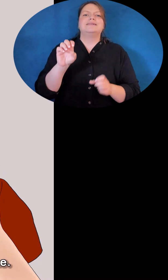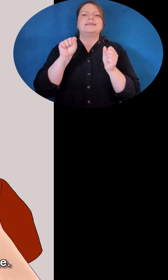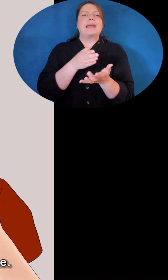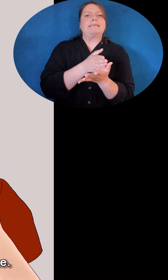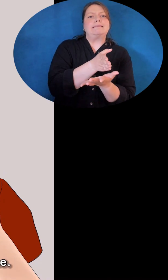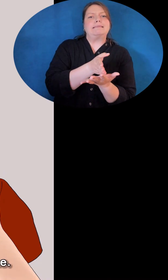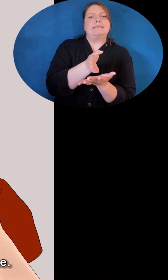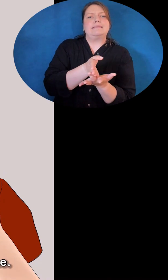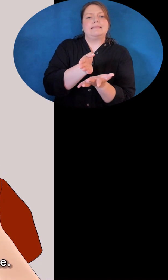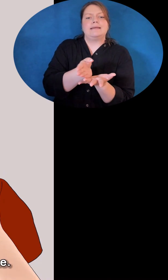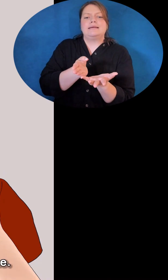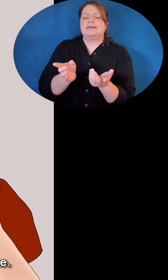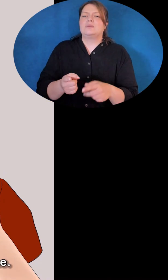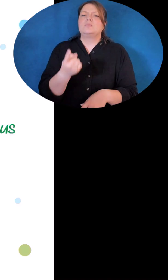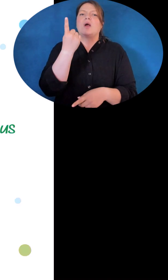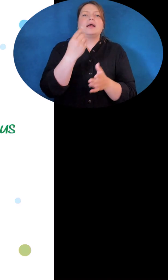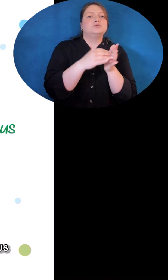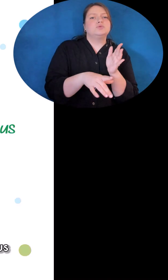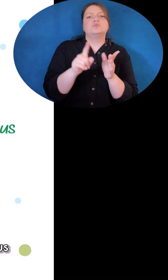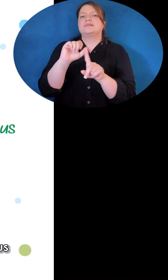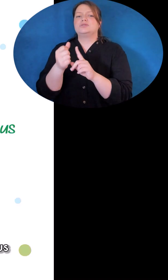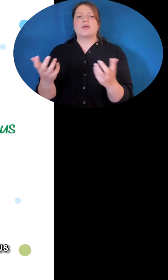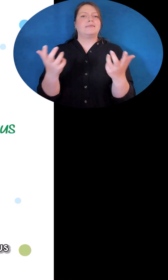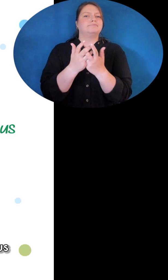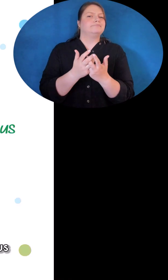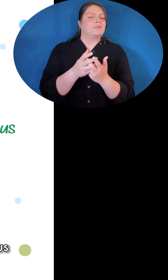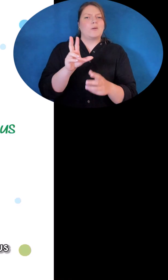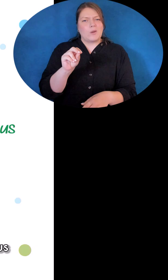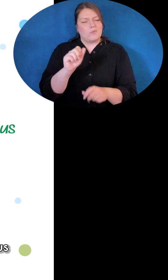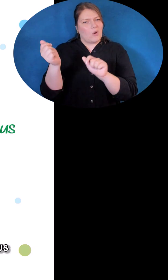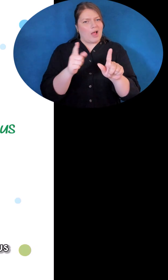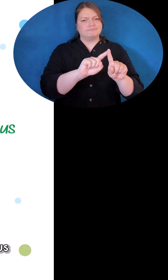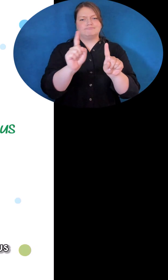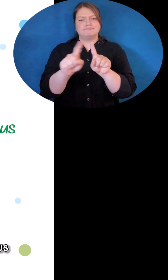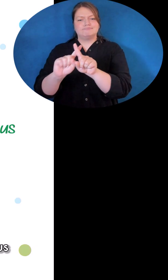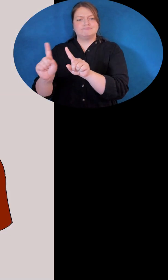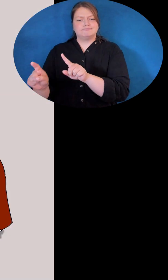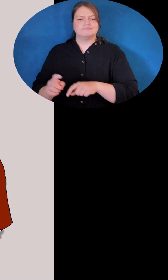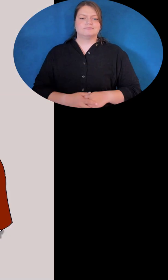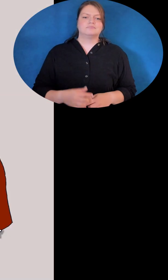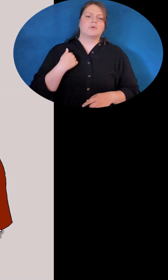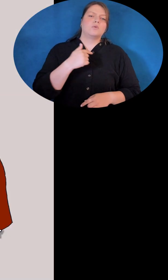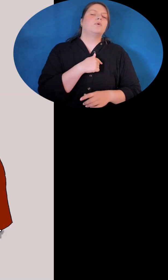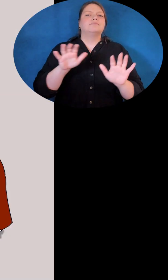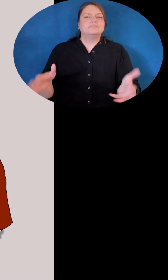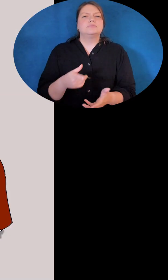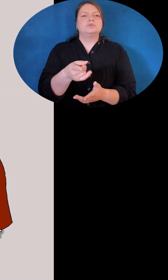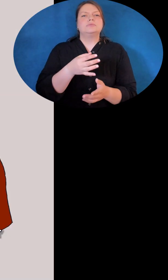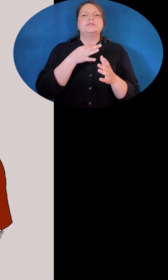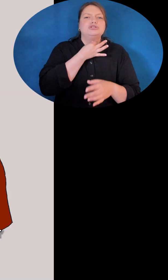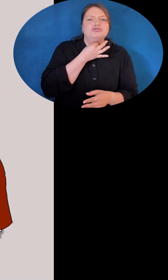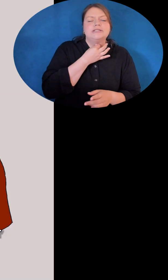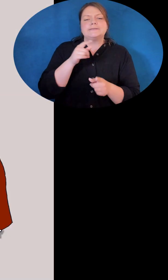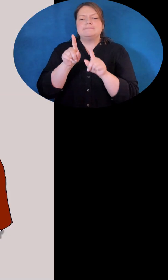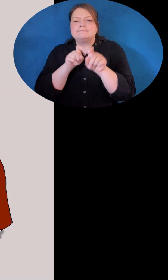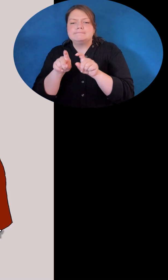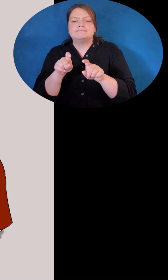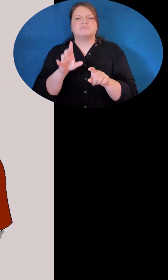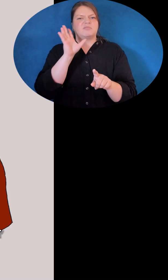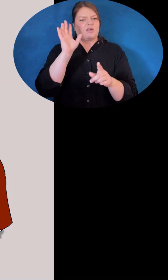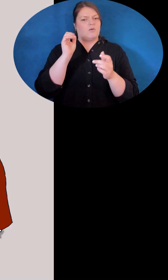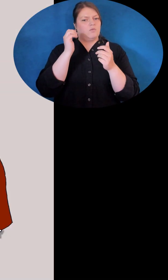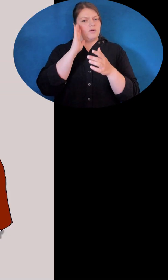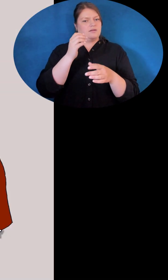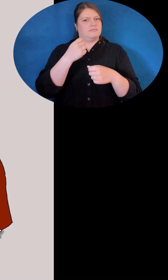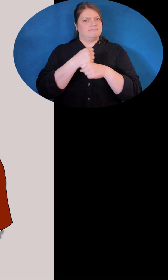student or situation is the same. We encourage you to stay curious and ask questions. Together, this can lead to better teacher efficacy